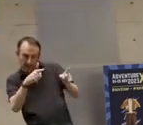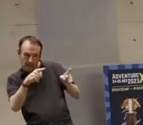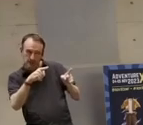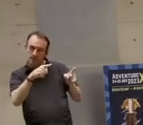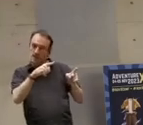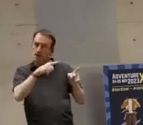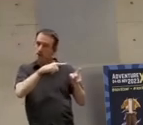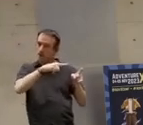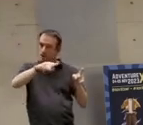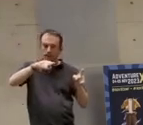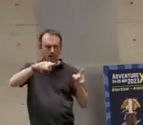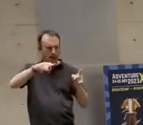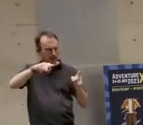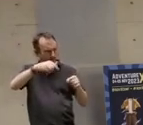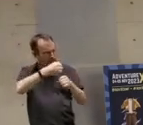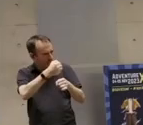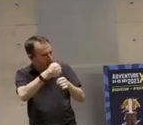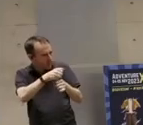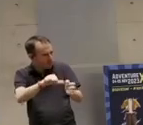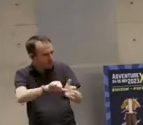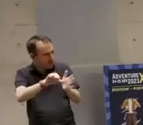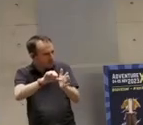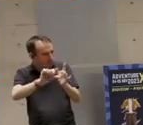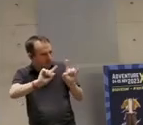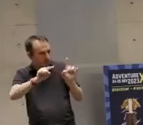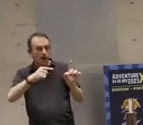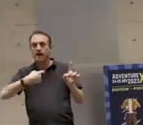were having the problems that they were.